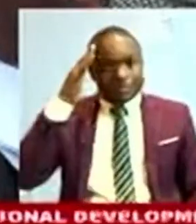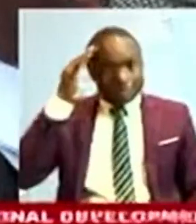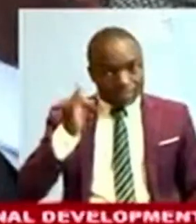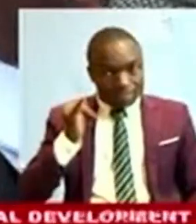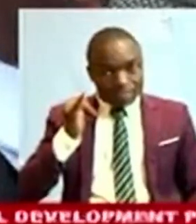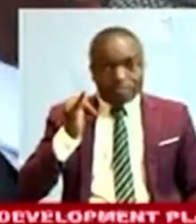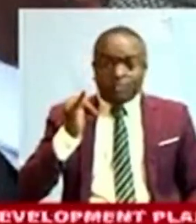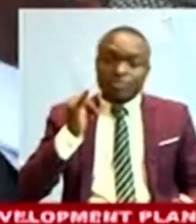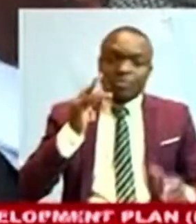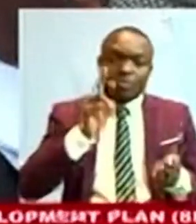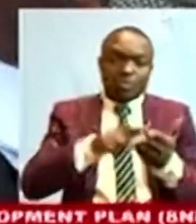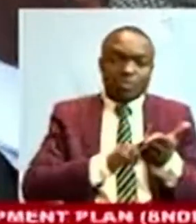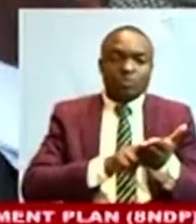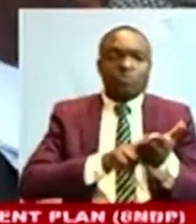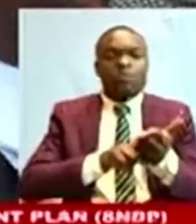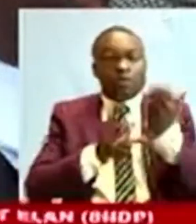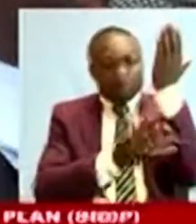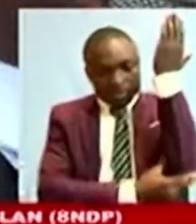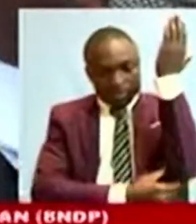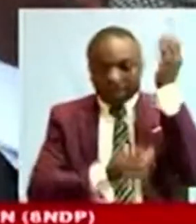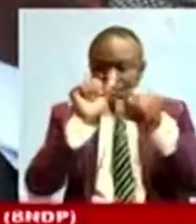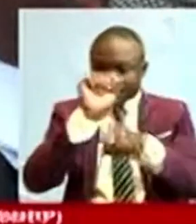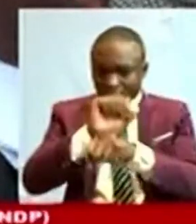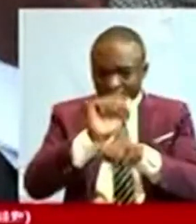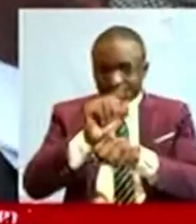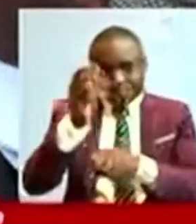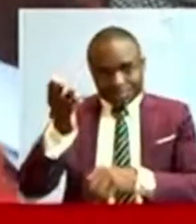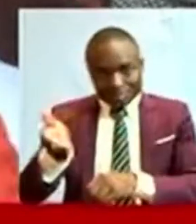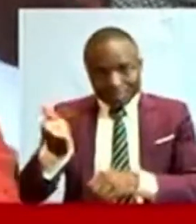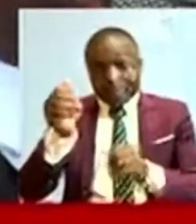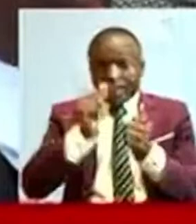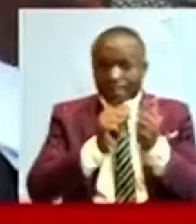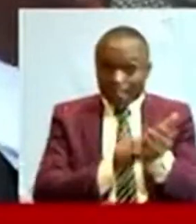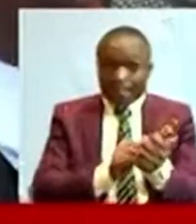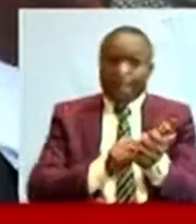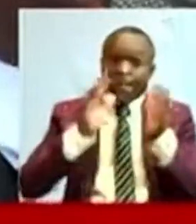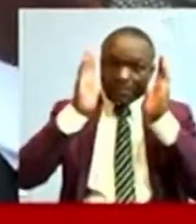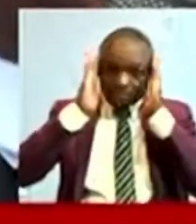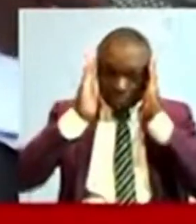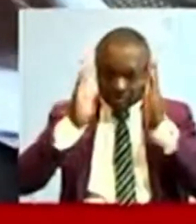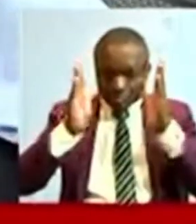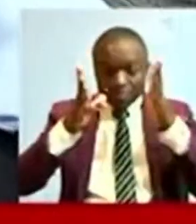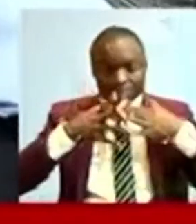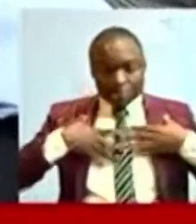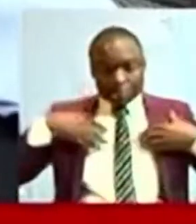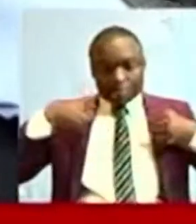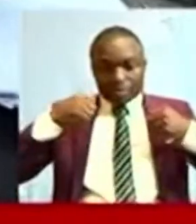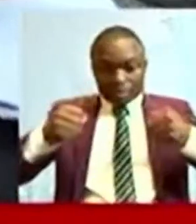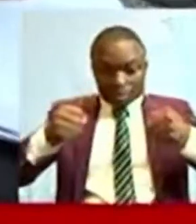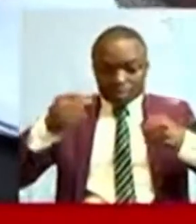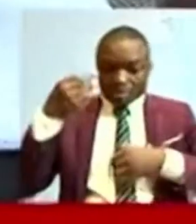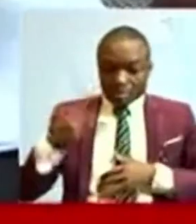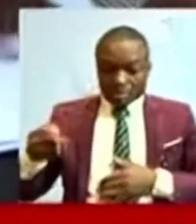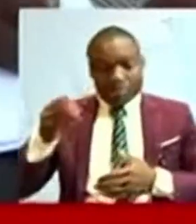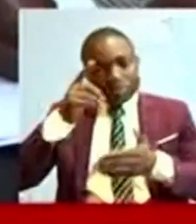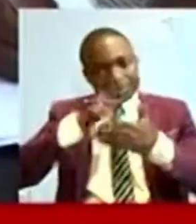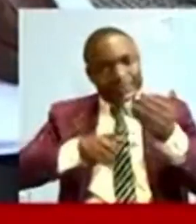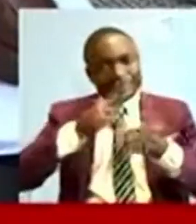poor performance in that regard. With regards to attendances at the health facilities, what we have noted is